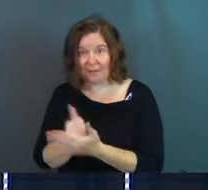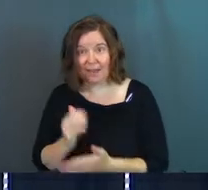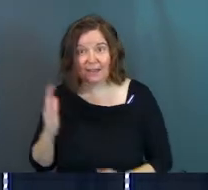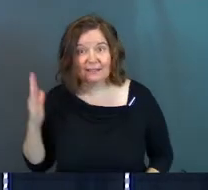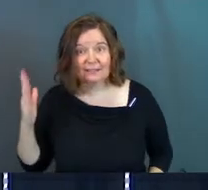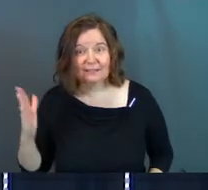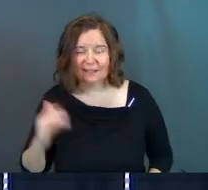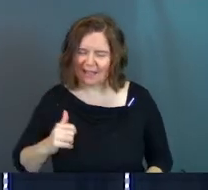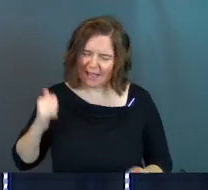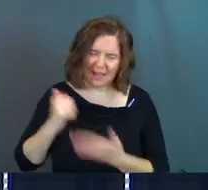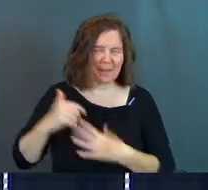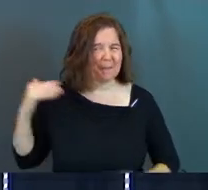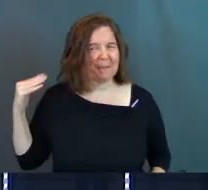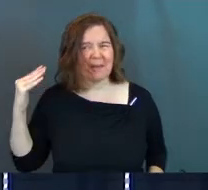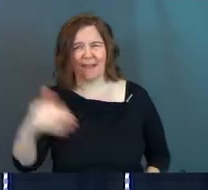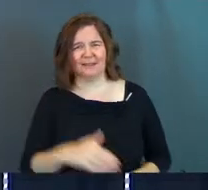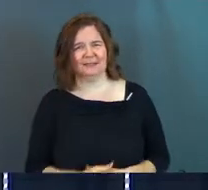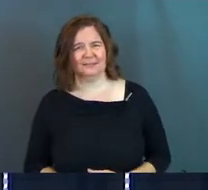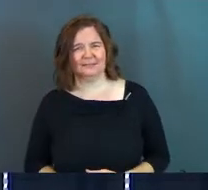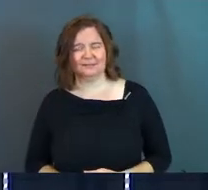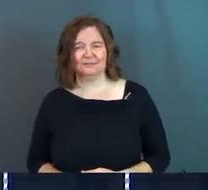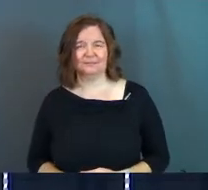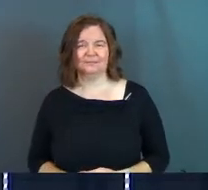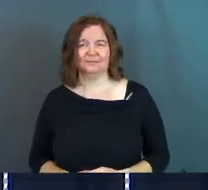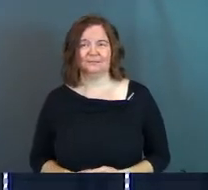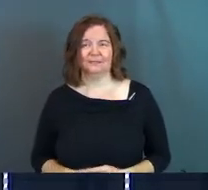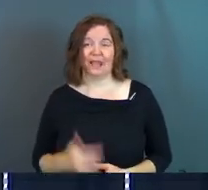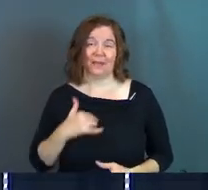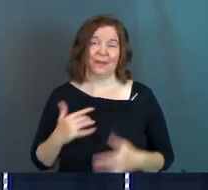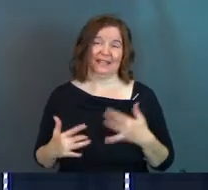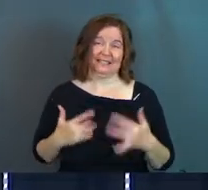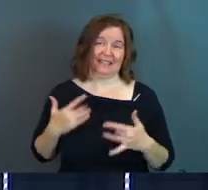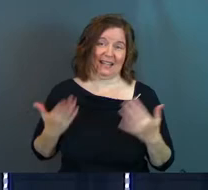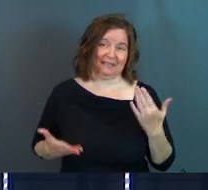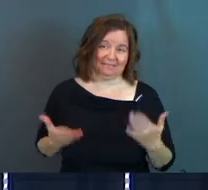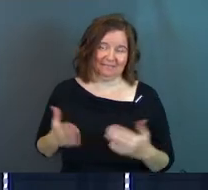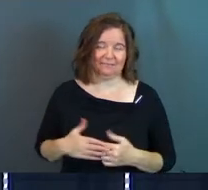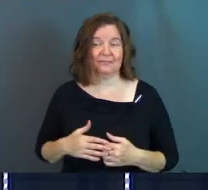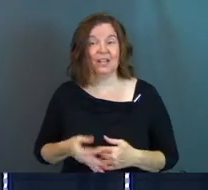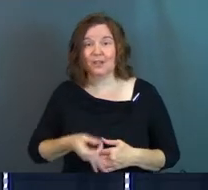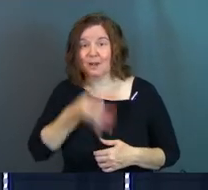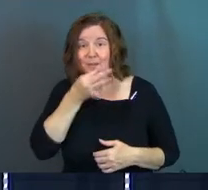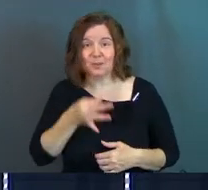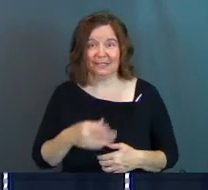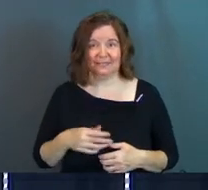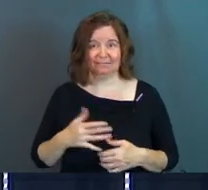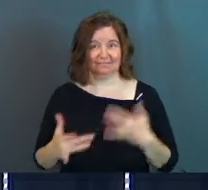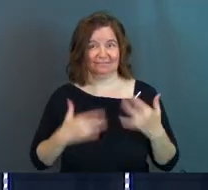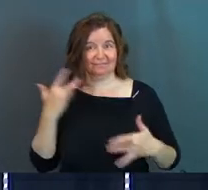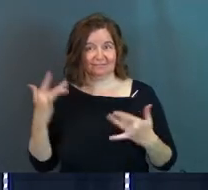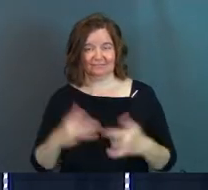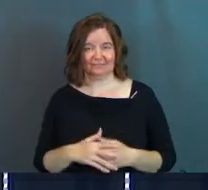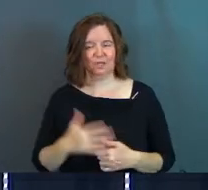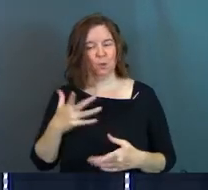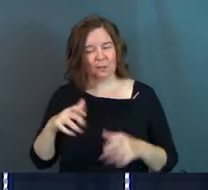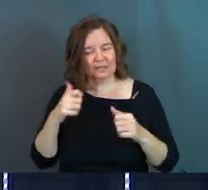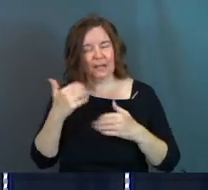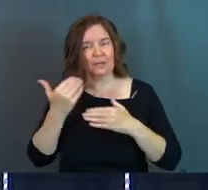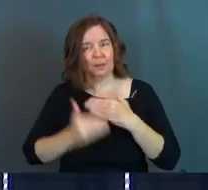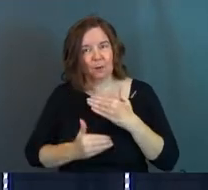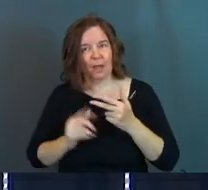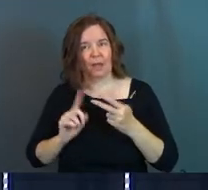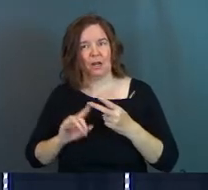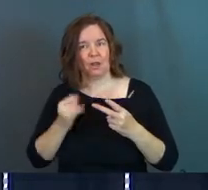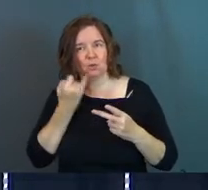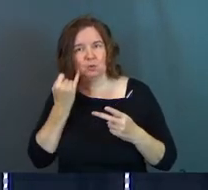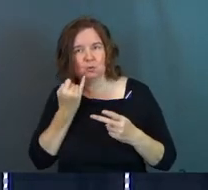there. Amen. I might get excited. Communion. We take the bread, we take